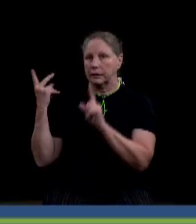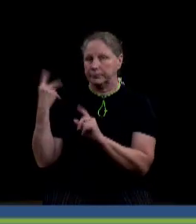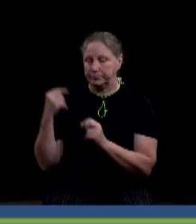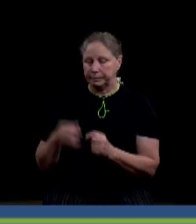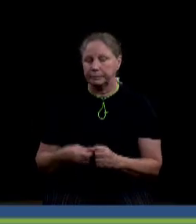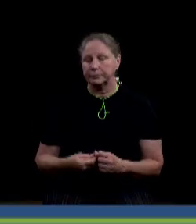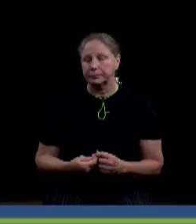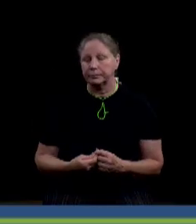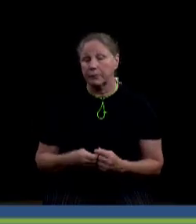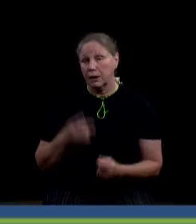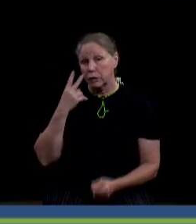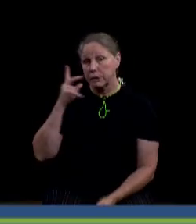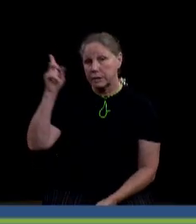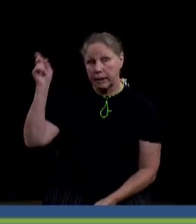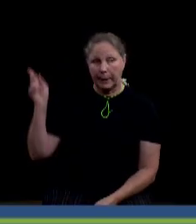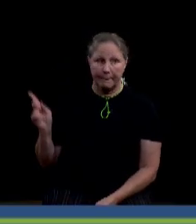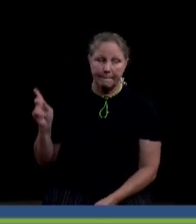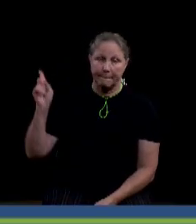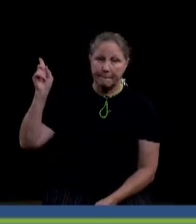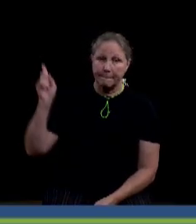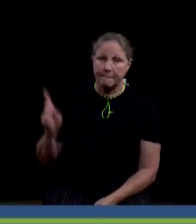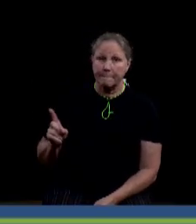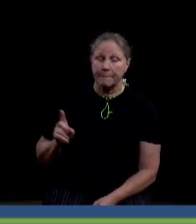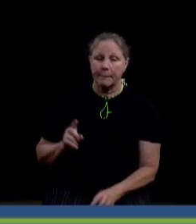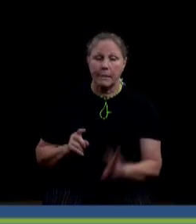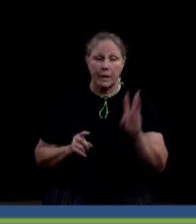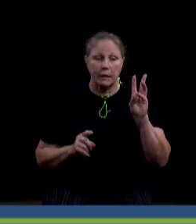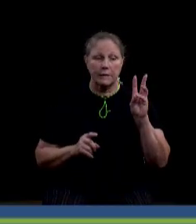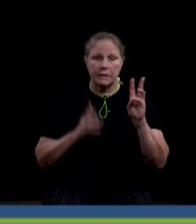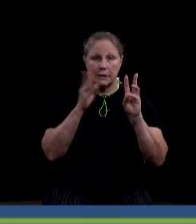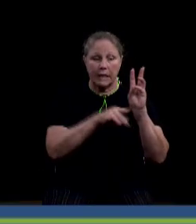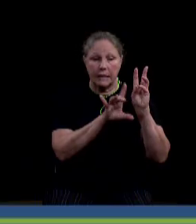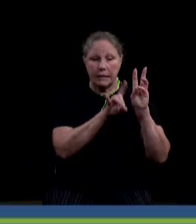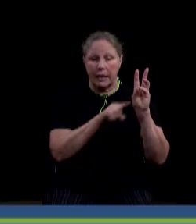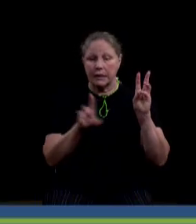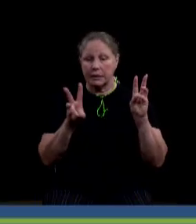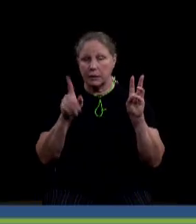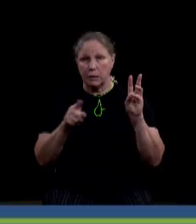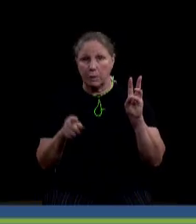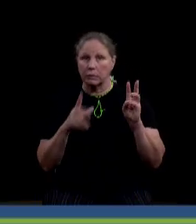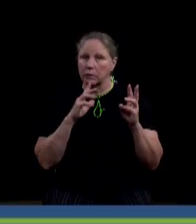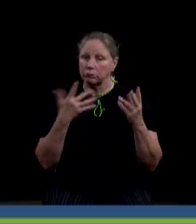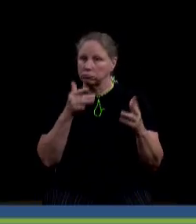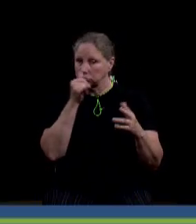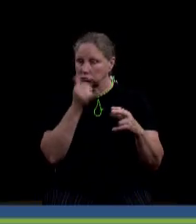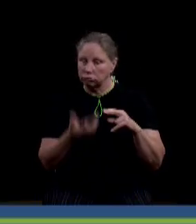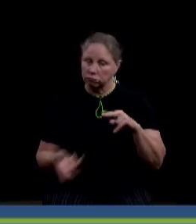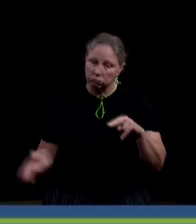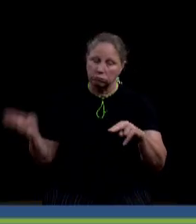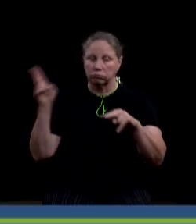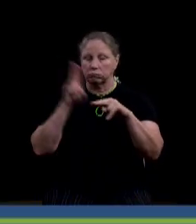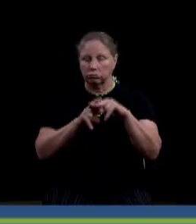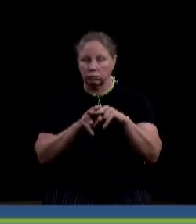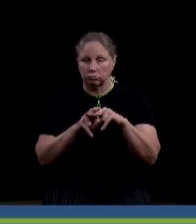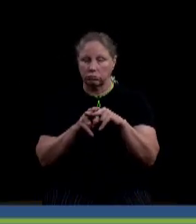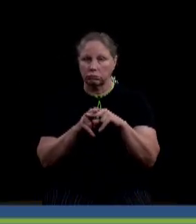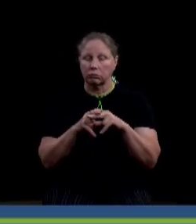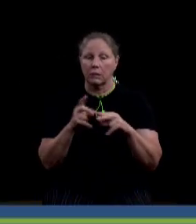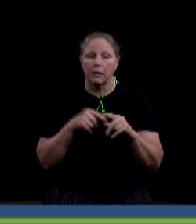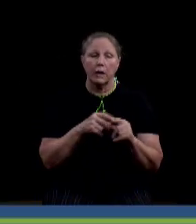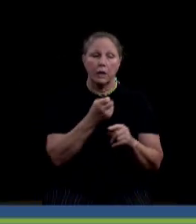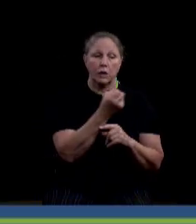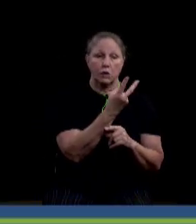6/8 to 6/22, we've seen a significant increase over the past 2 weeks. We've gone from 12 active cases to 220